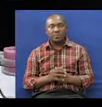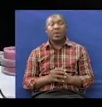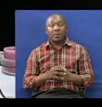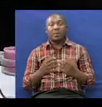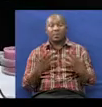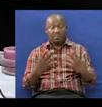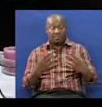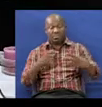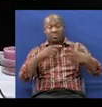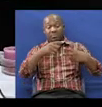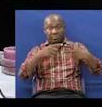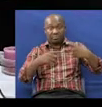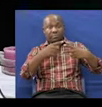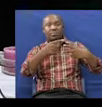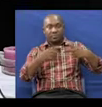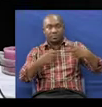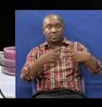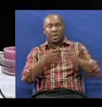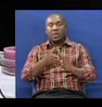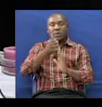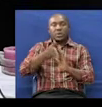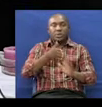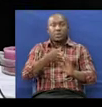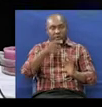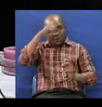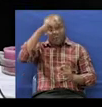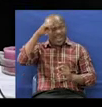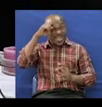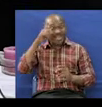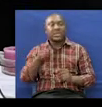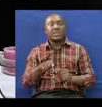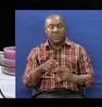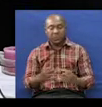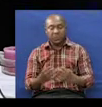So that are two sources of heat. Let us start one after another.